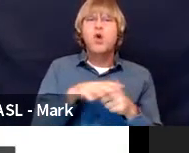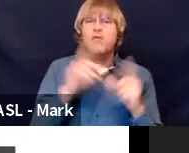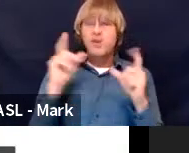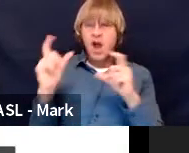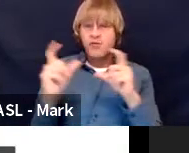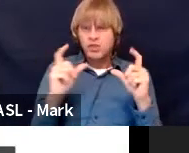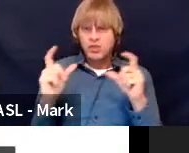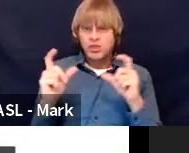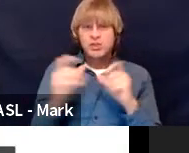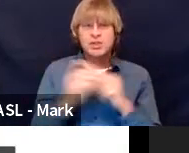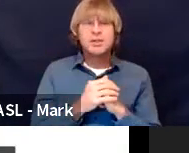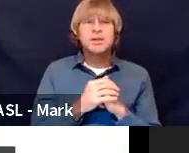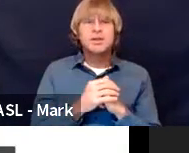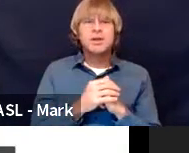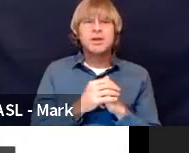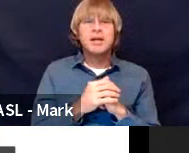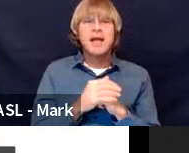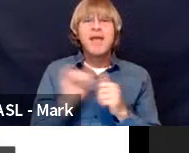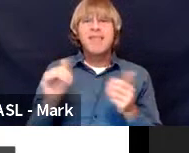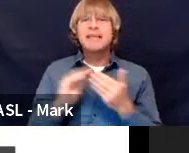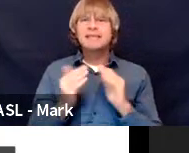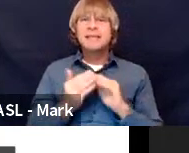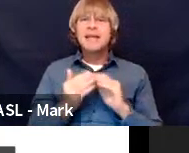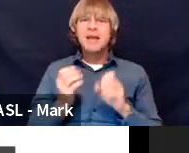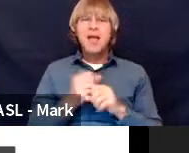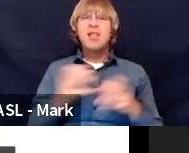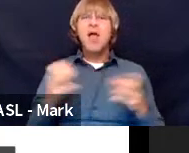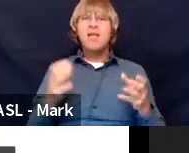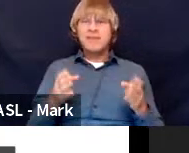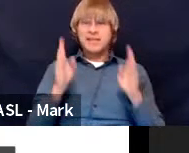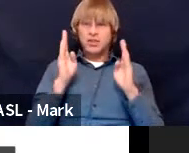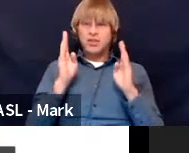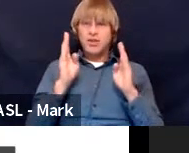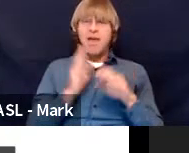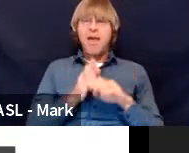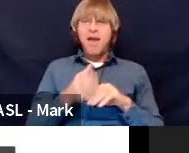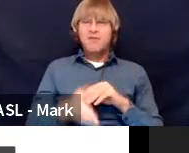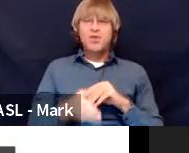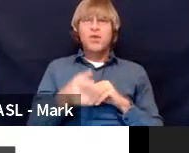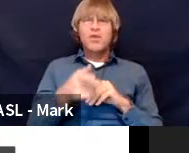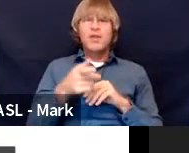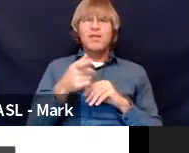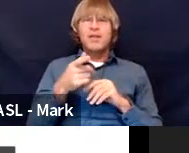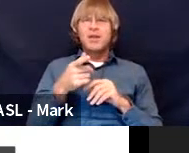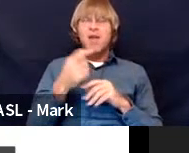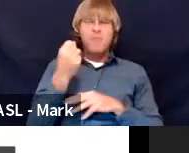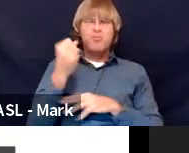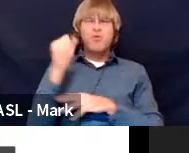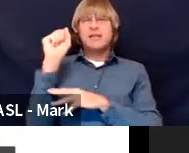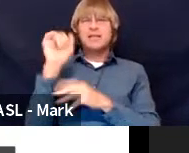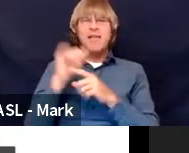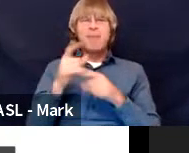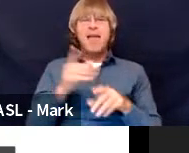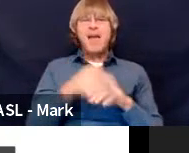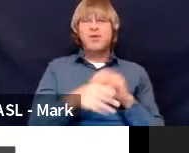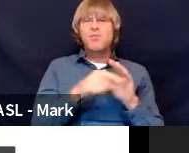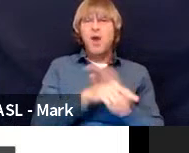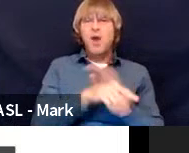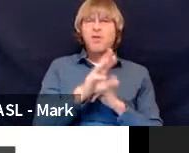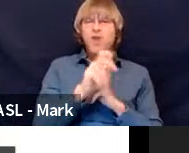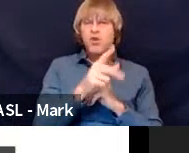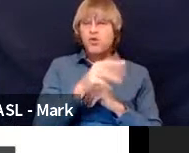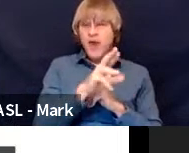photographers. The city got a lot of attention after the uprising, which happened after the murder of Freddie